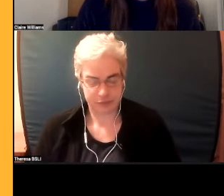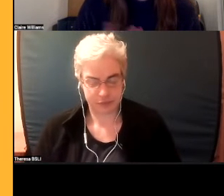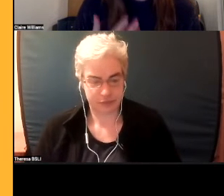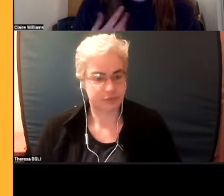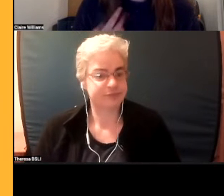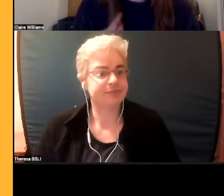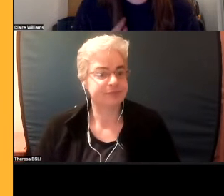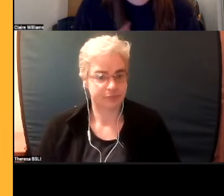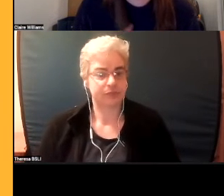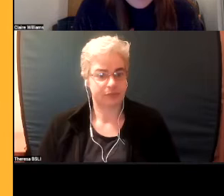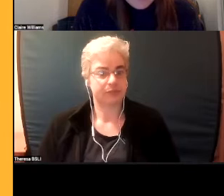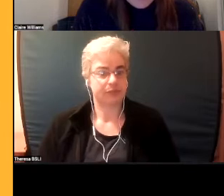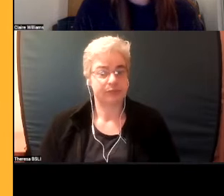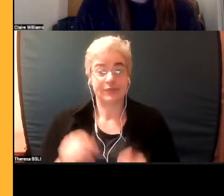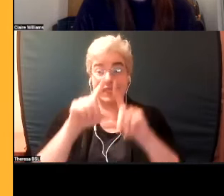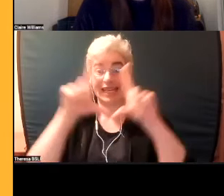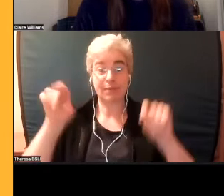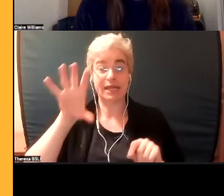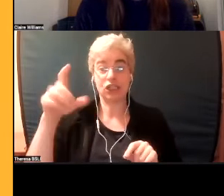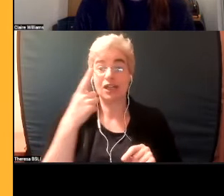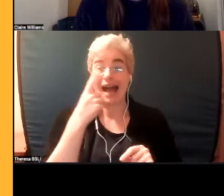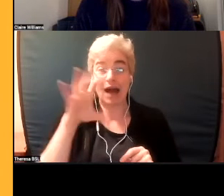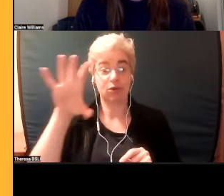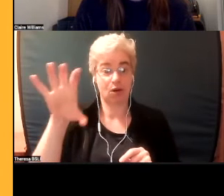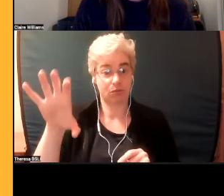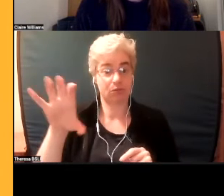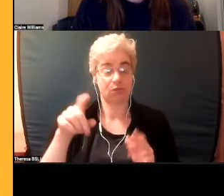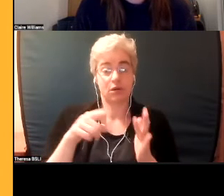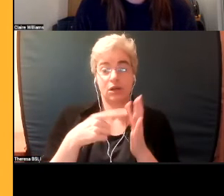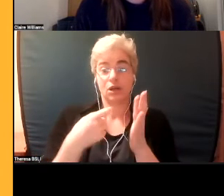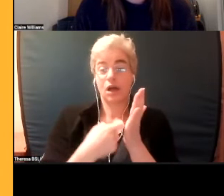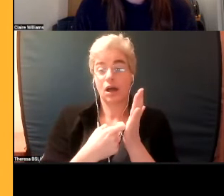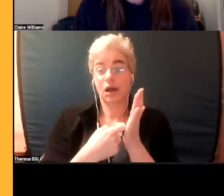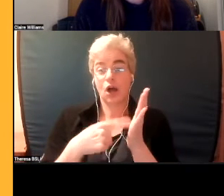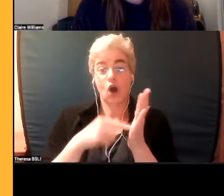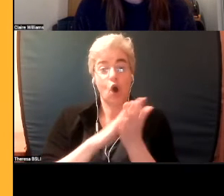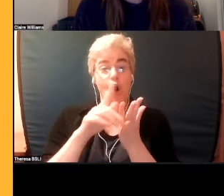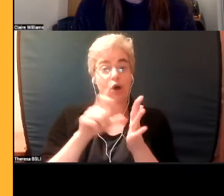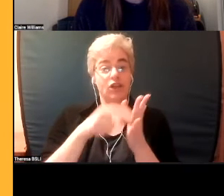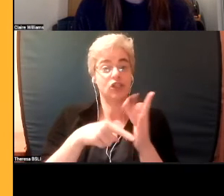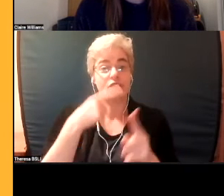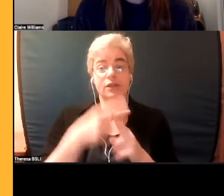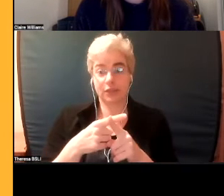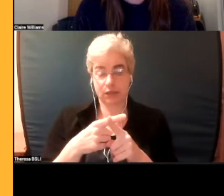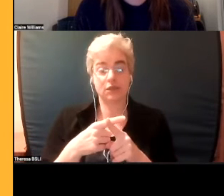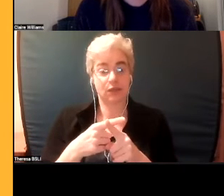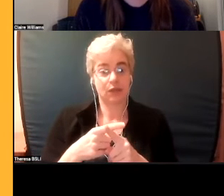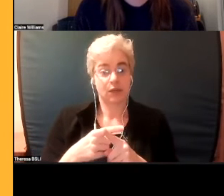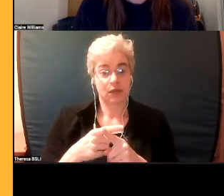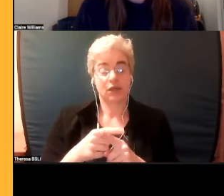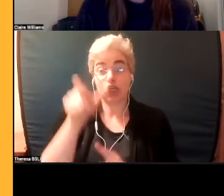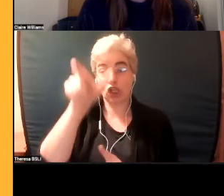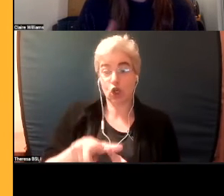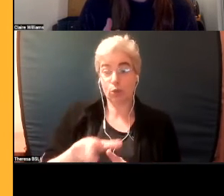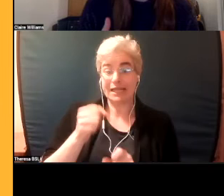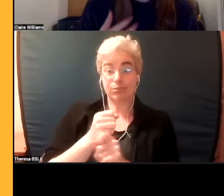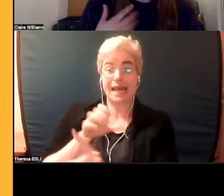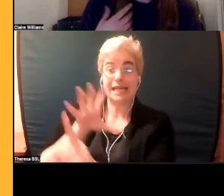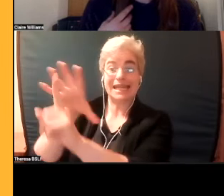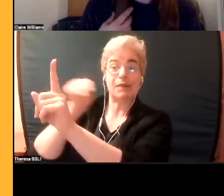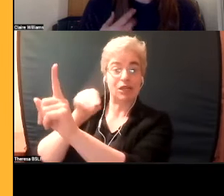So this image has on it an icon. It's the orthodox icon of creation, where the human is shown to be made in the image of God, and the first thing